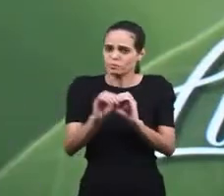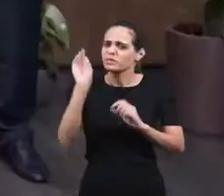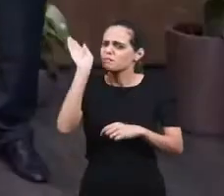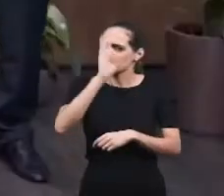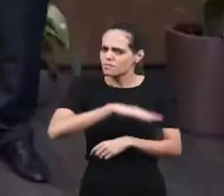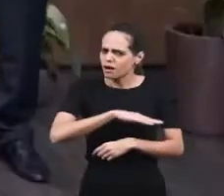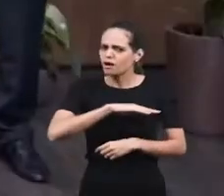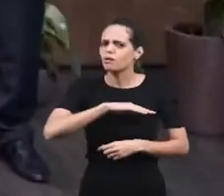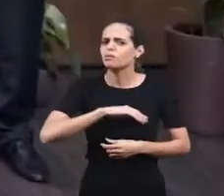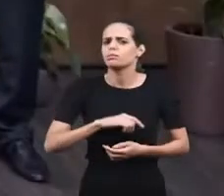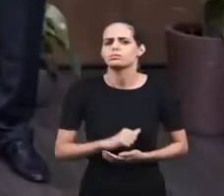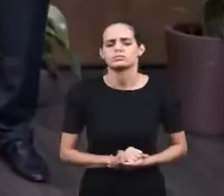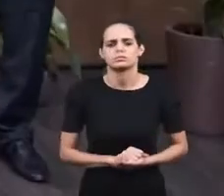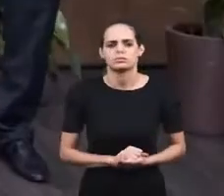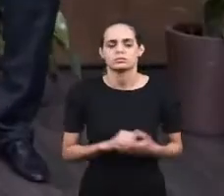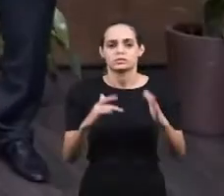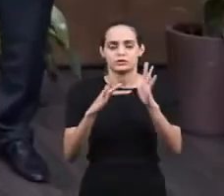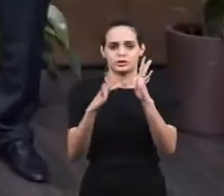unmerciful.